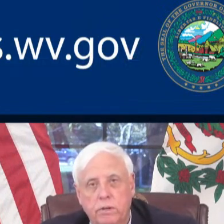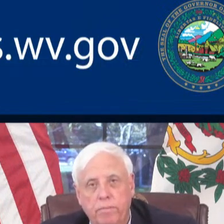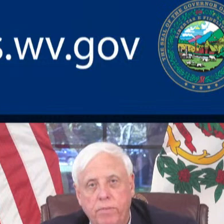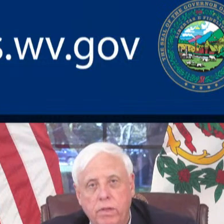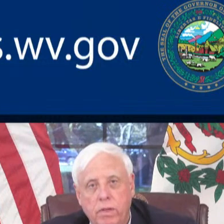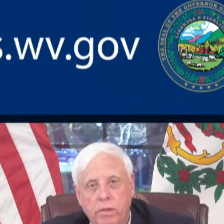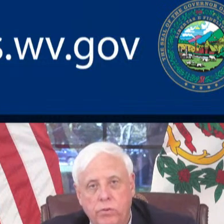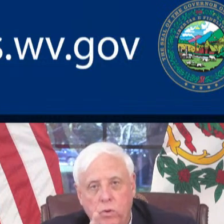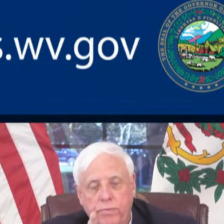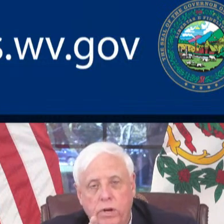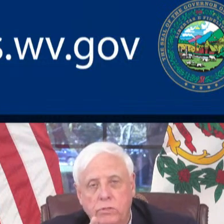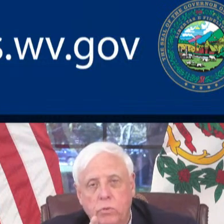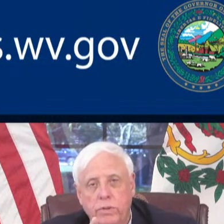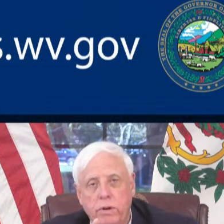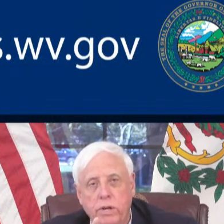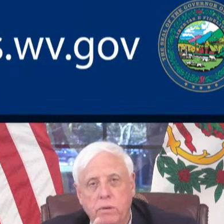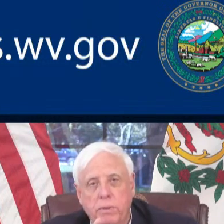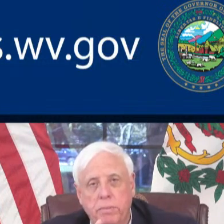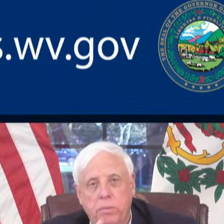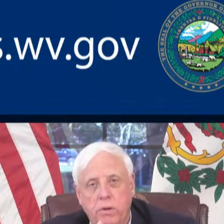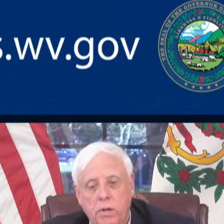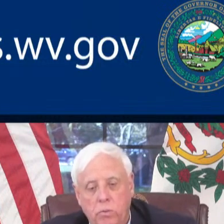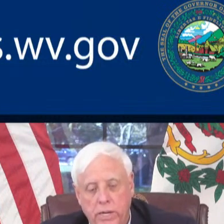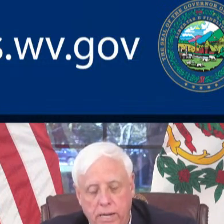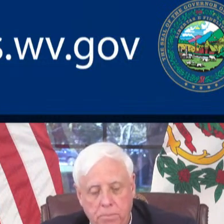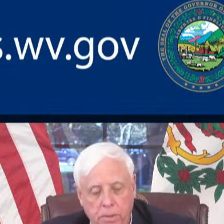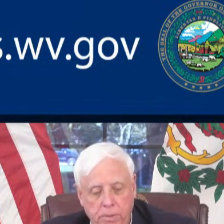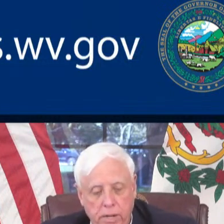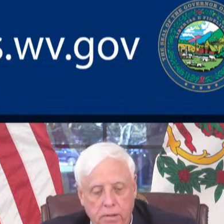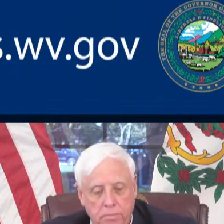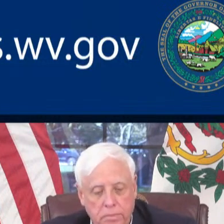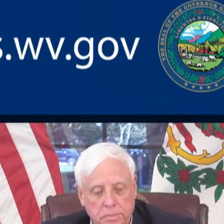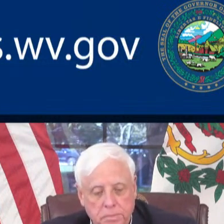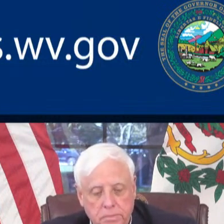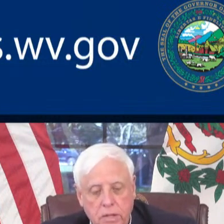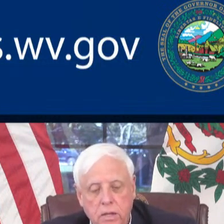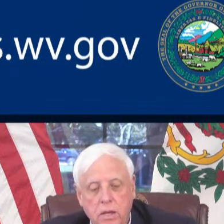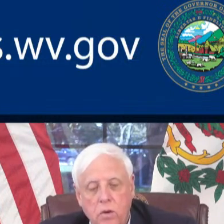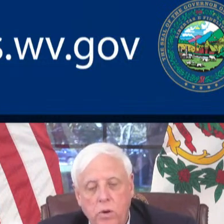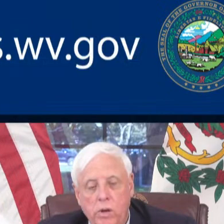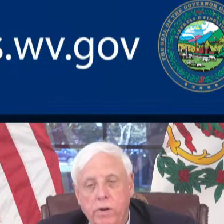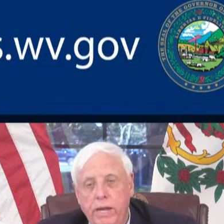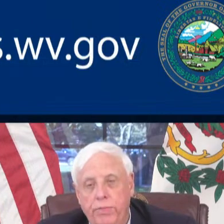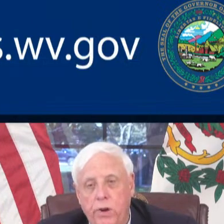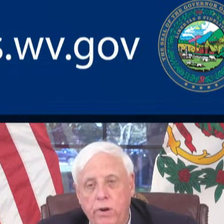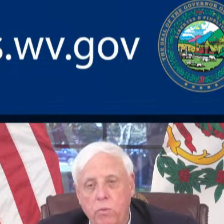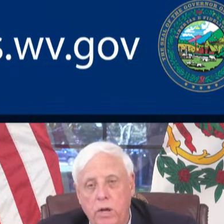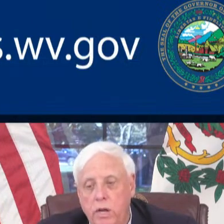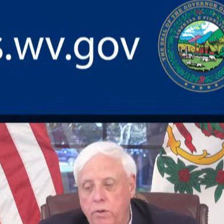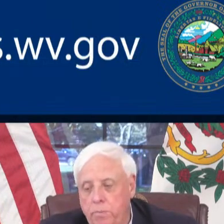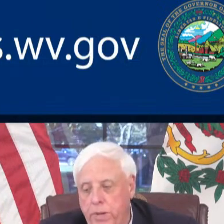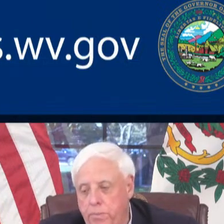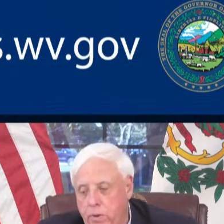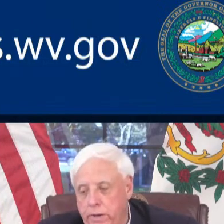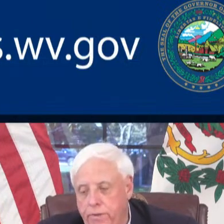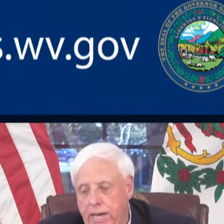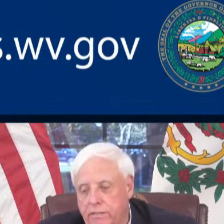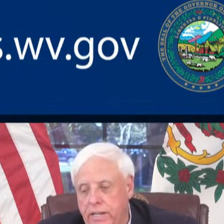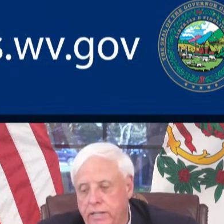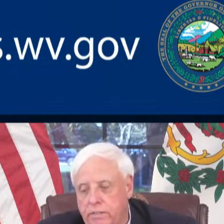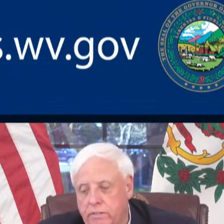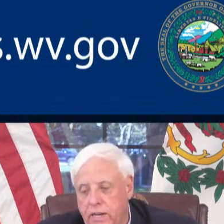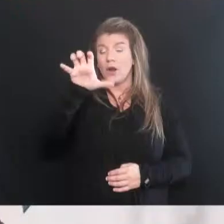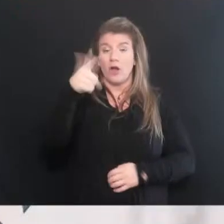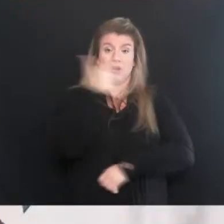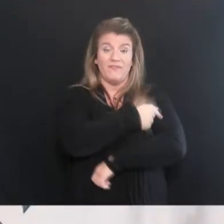are. The shortfalls are with our young people. We got to bump it up. We only had 3,100 people get